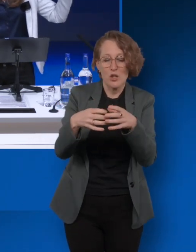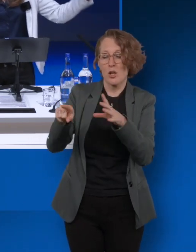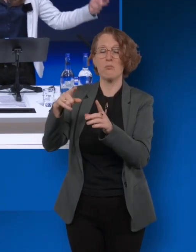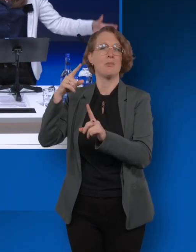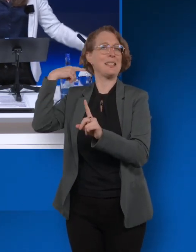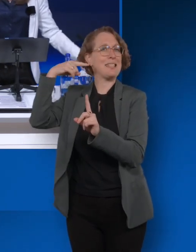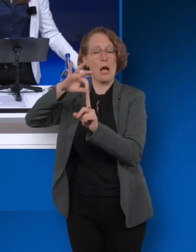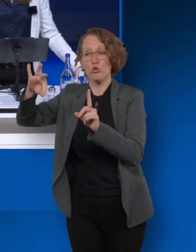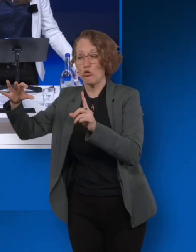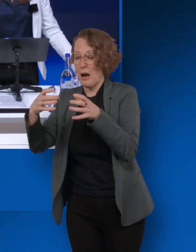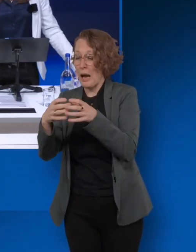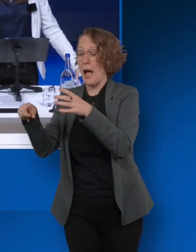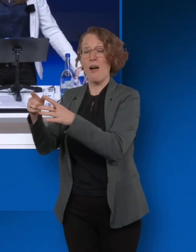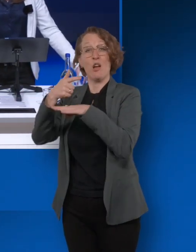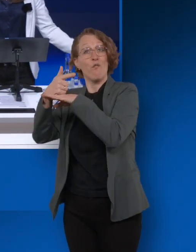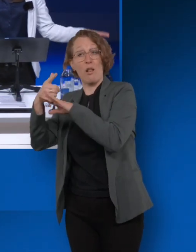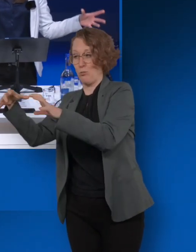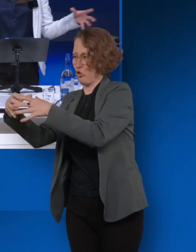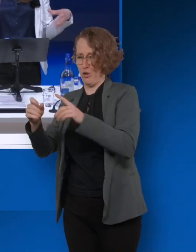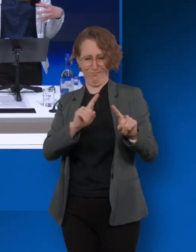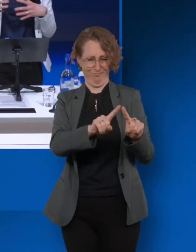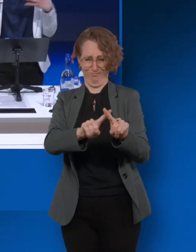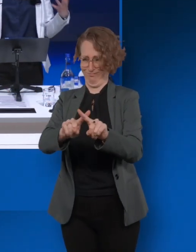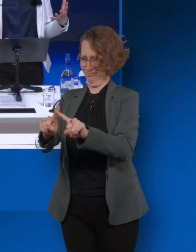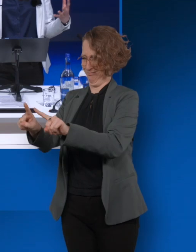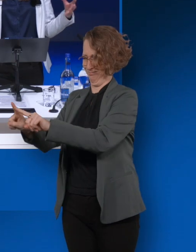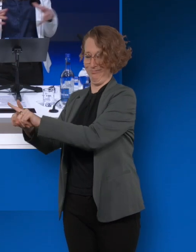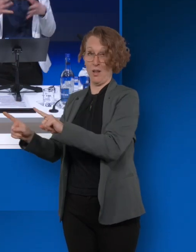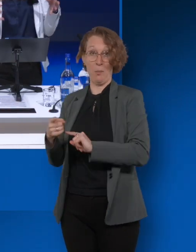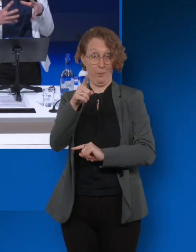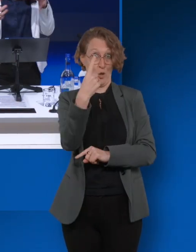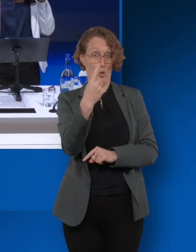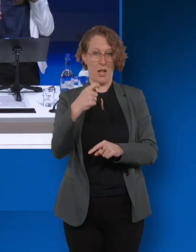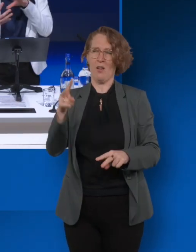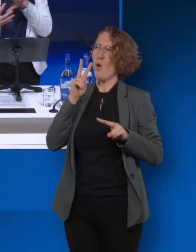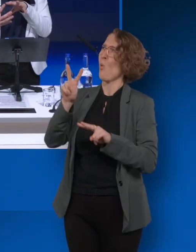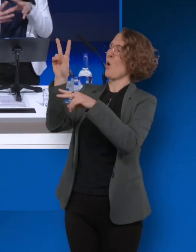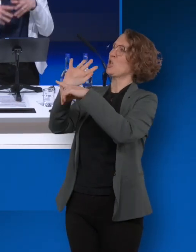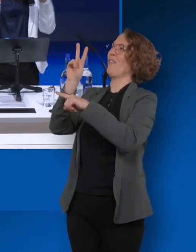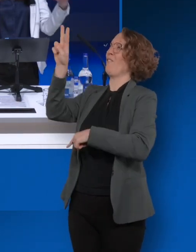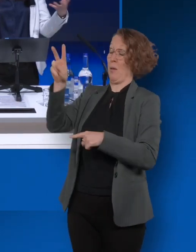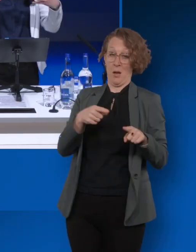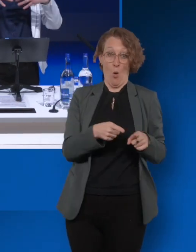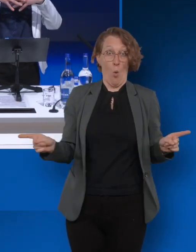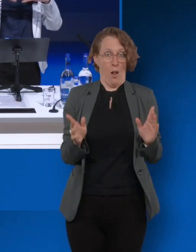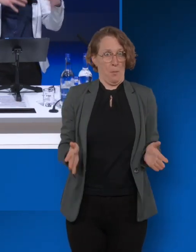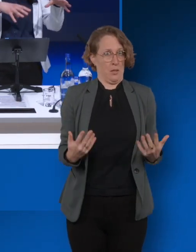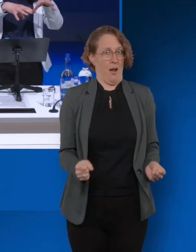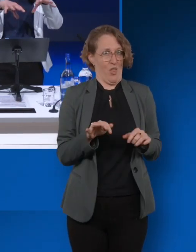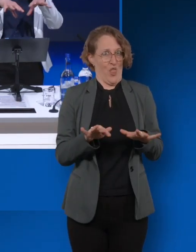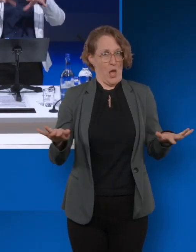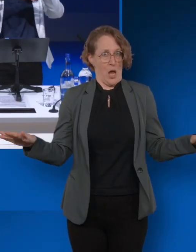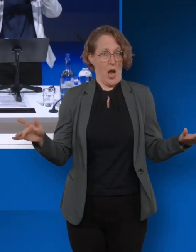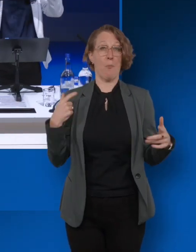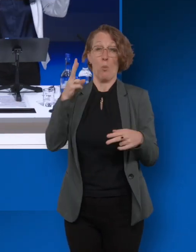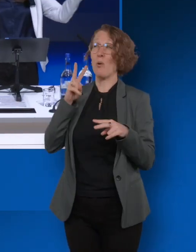a film crew, and so on. But when you watch the film, all those building blocks are necessary, but when you watch it, you're actually not thinking